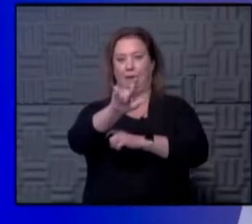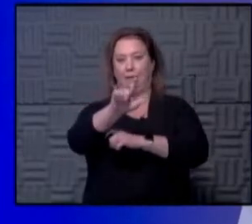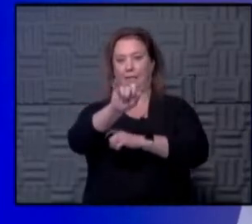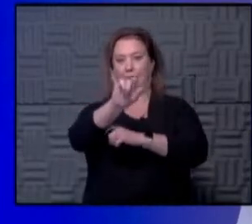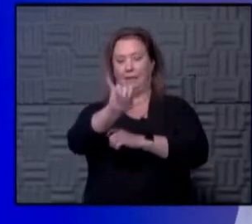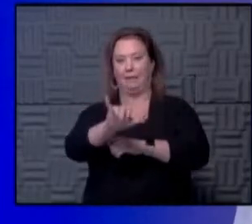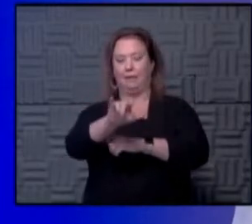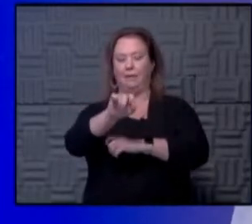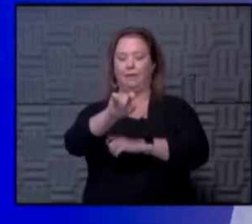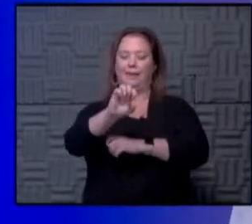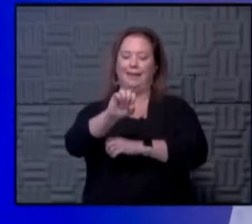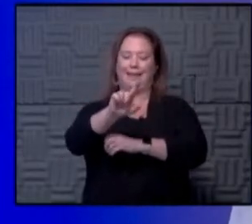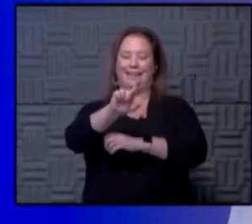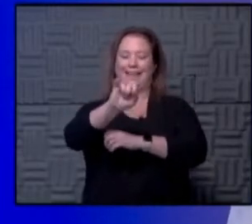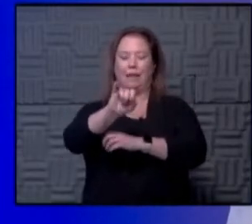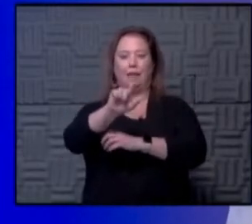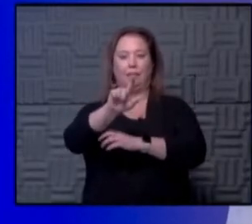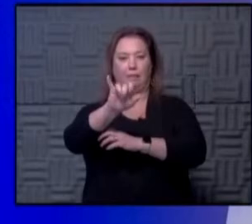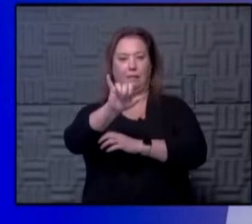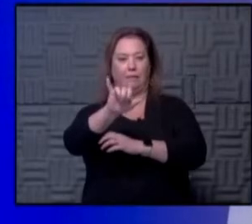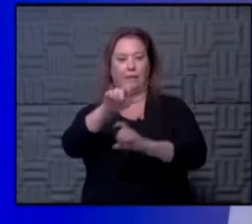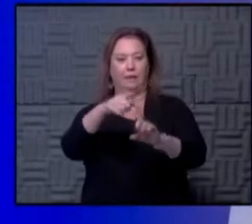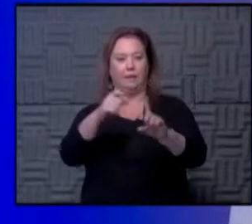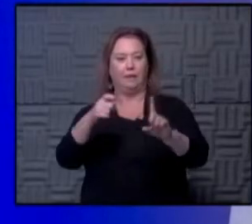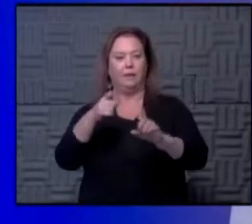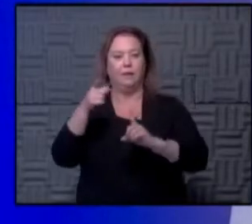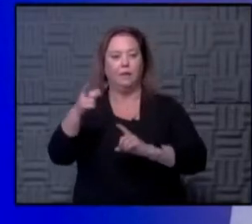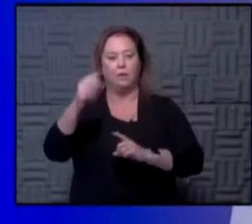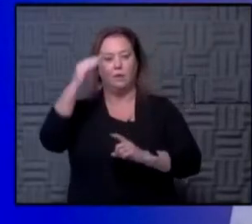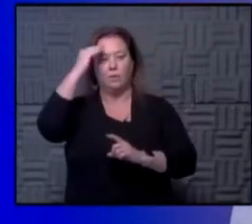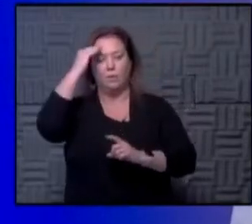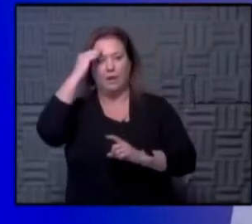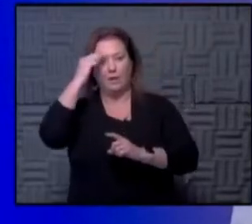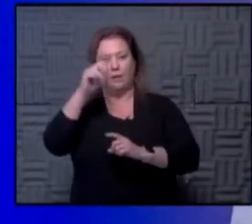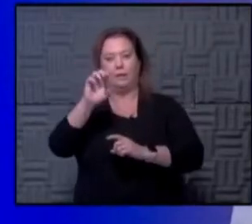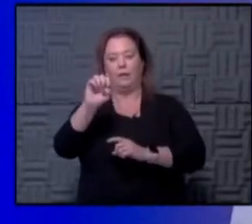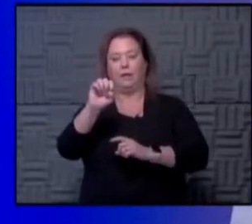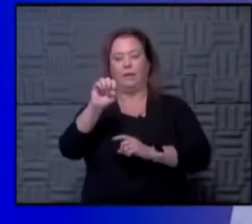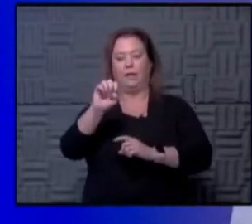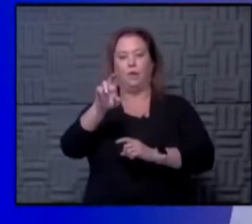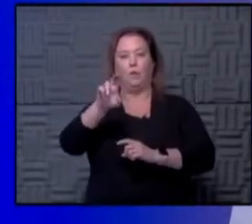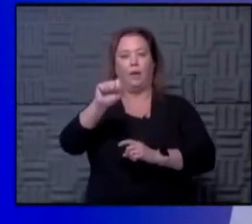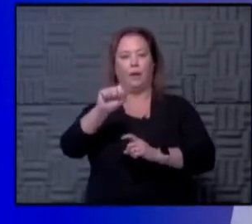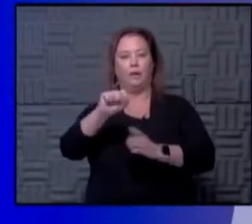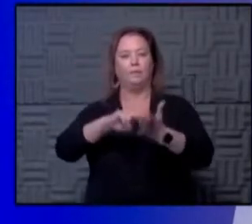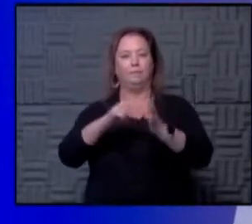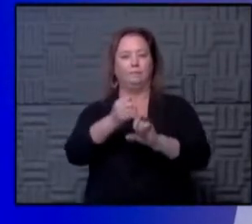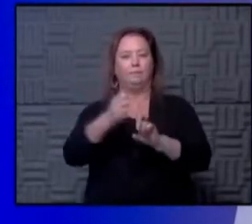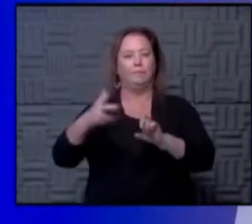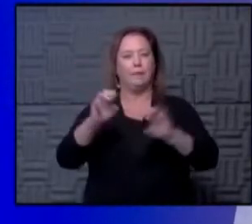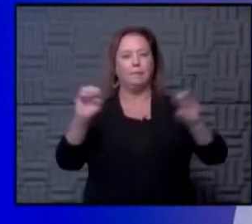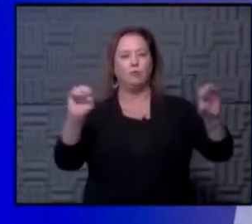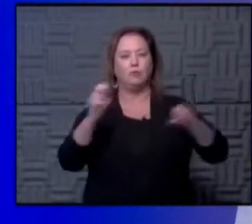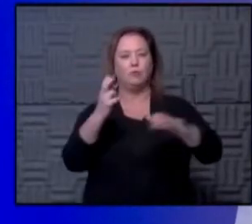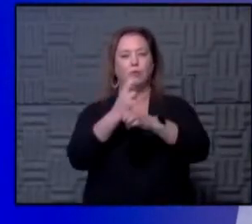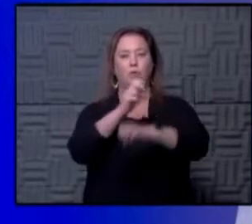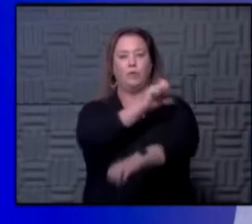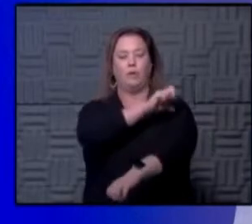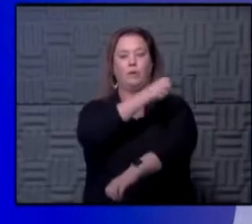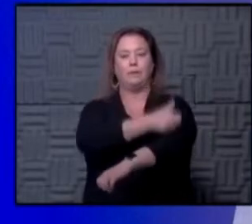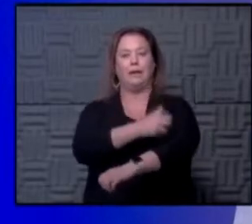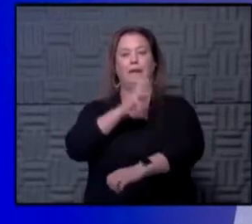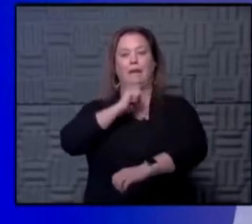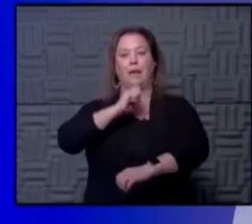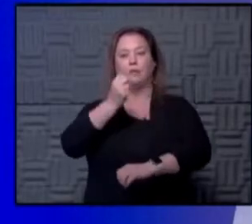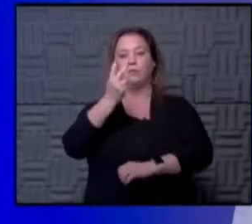the bamlanivimab, we know that it is the EUA, the emergency use authorization, is for those